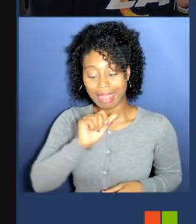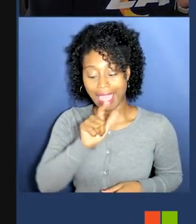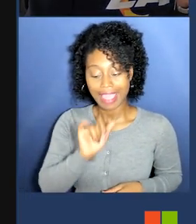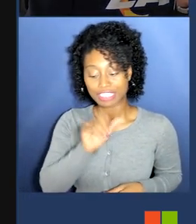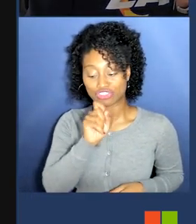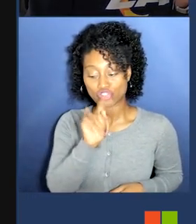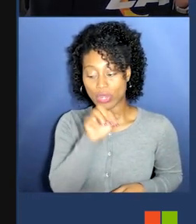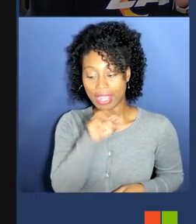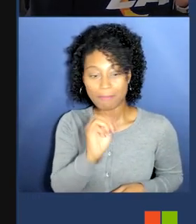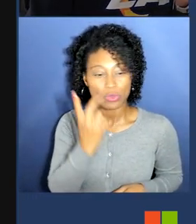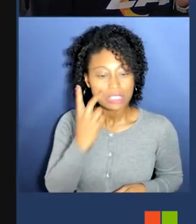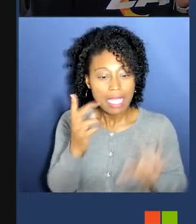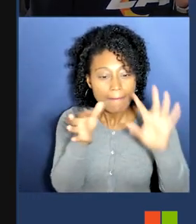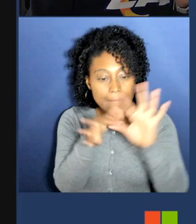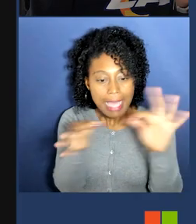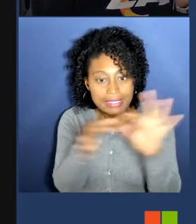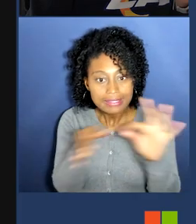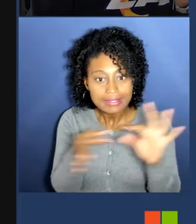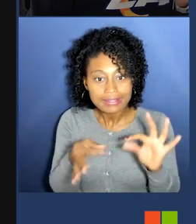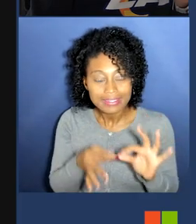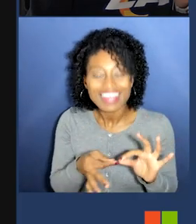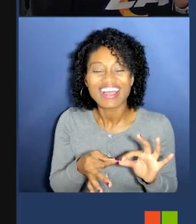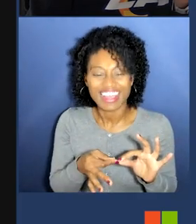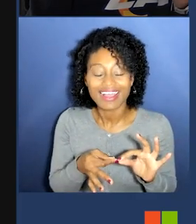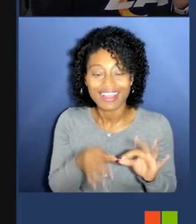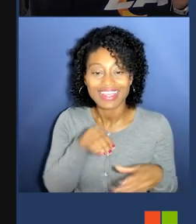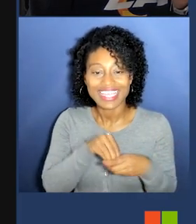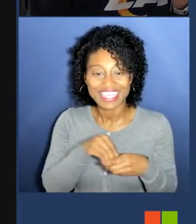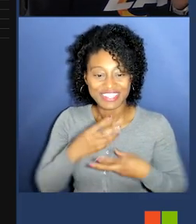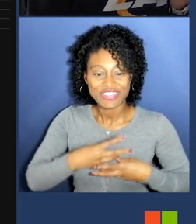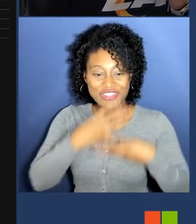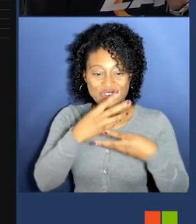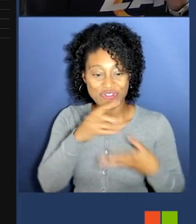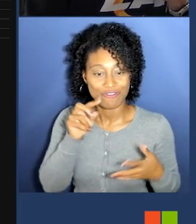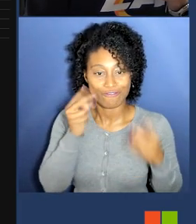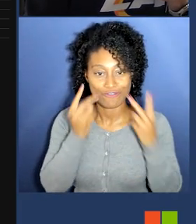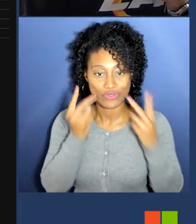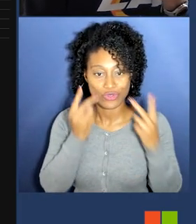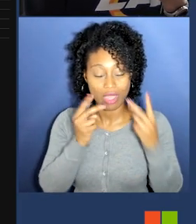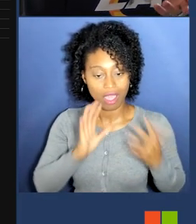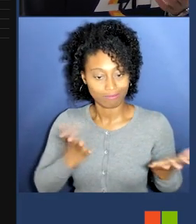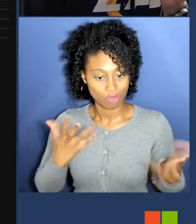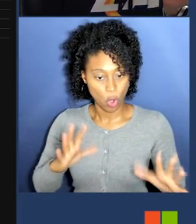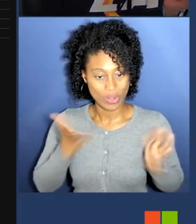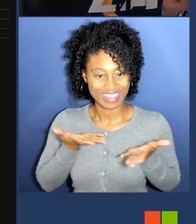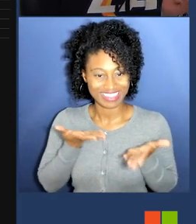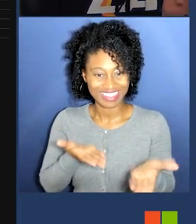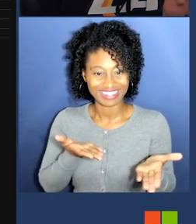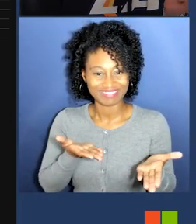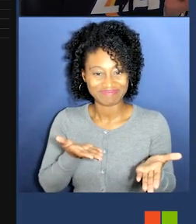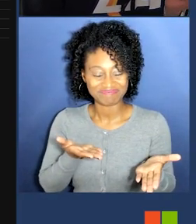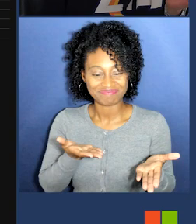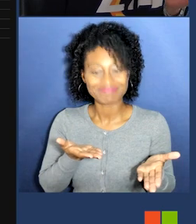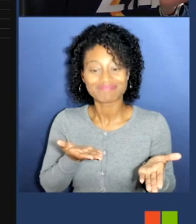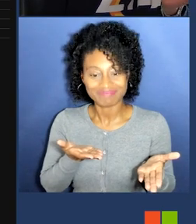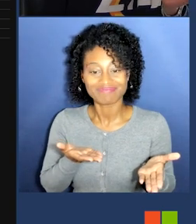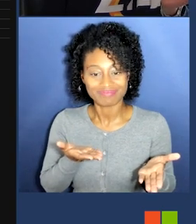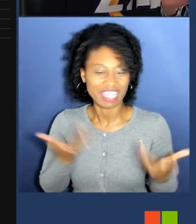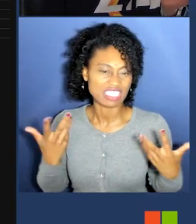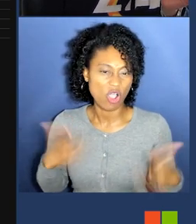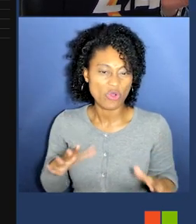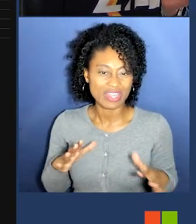put a message into the queue here, which it already did because I executed